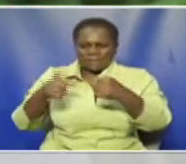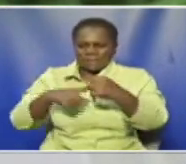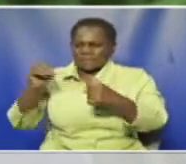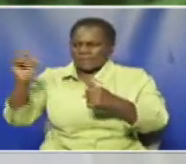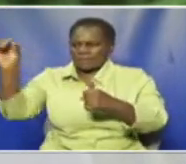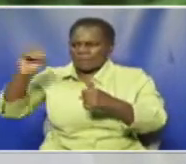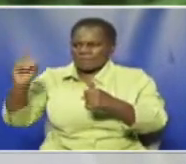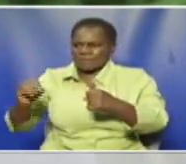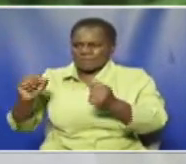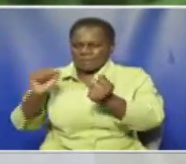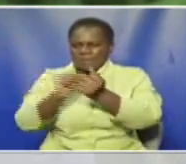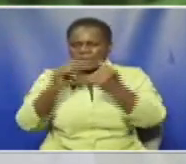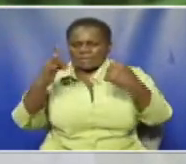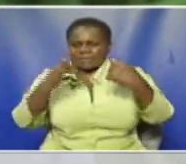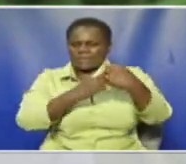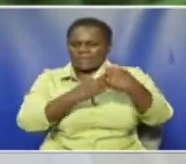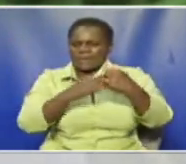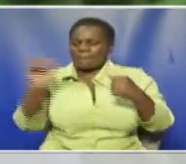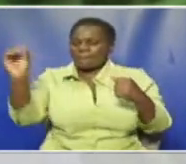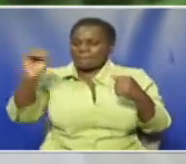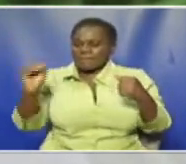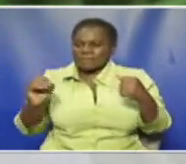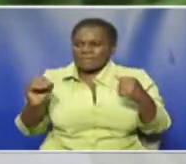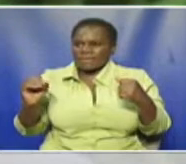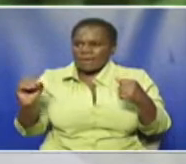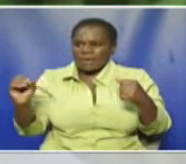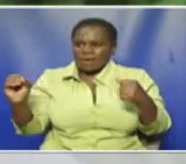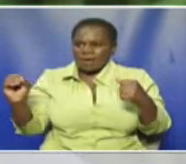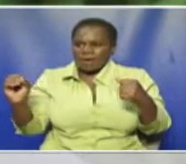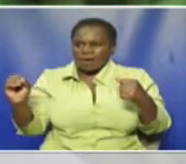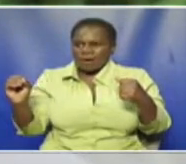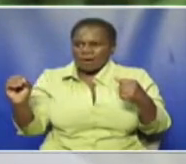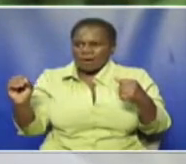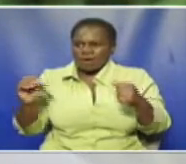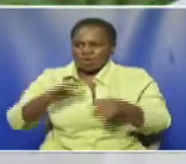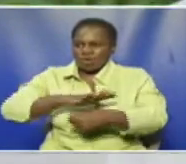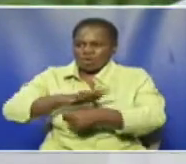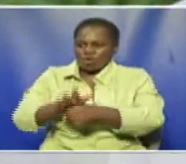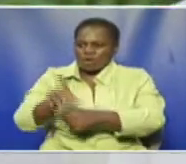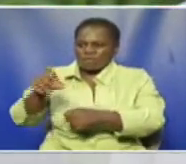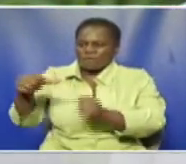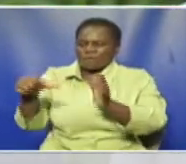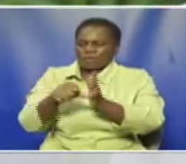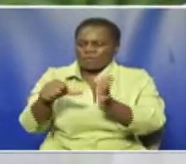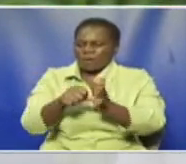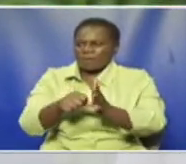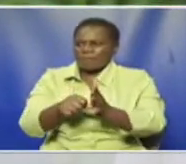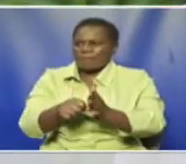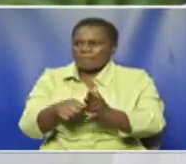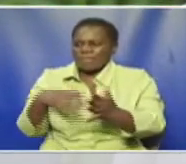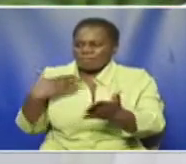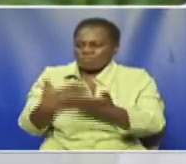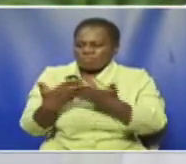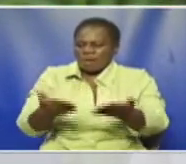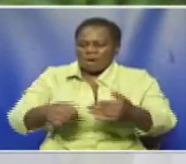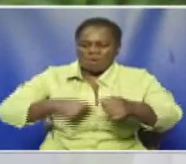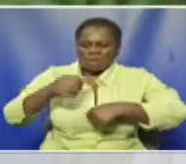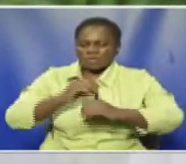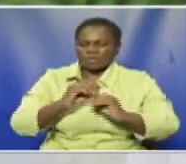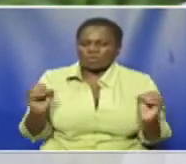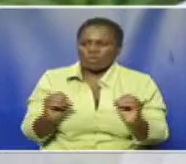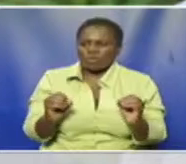60% to 18%. So the whole mess was caused by the COVID-19 millionaire. Up to now, no action has been taken,